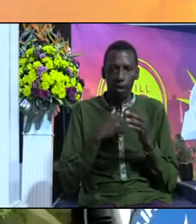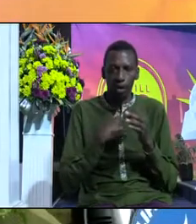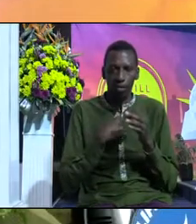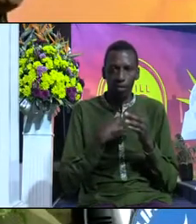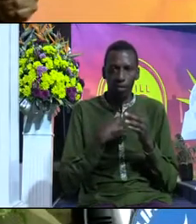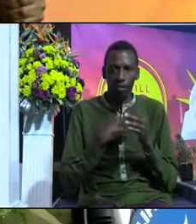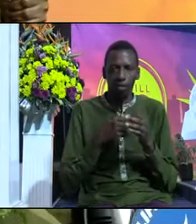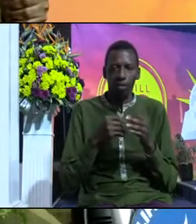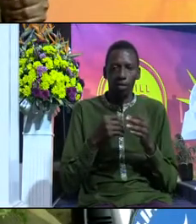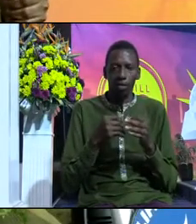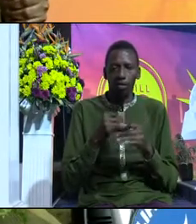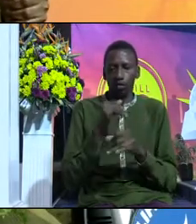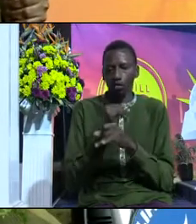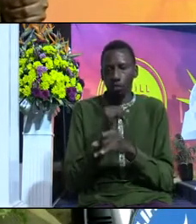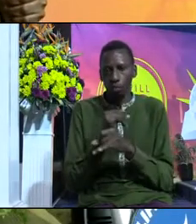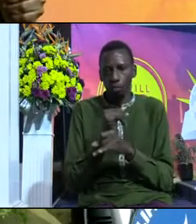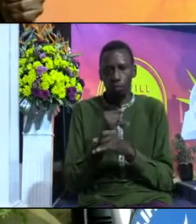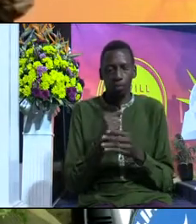J-O-B,